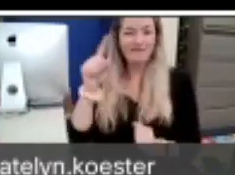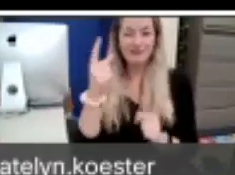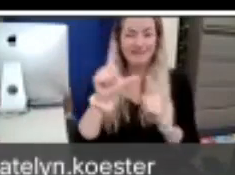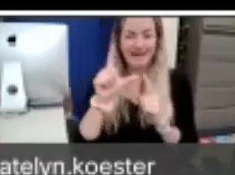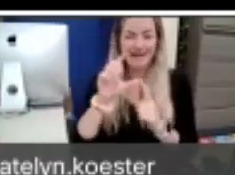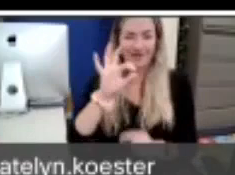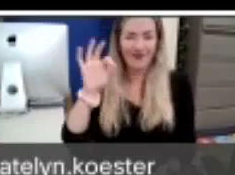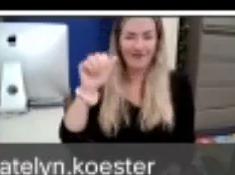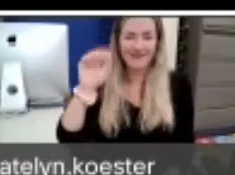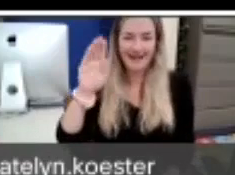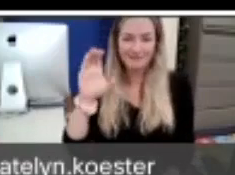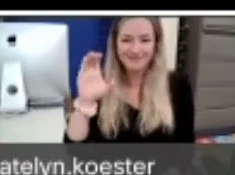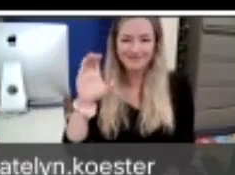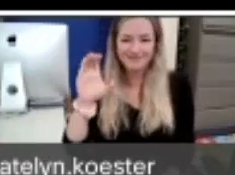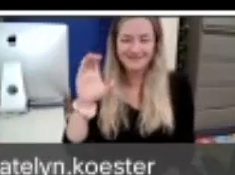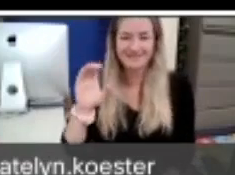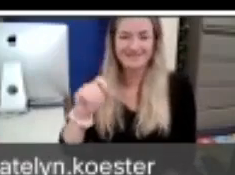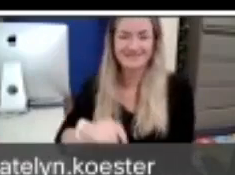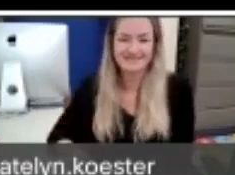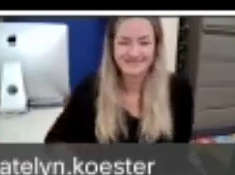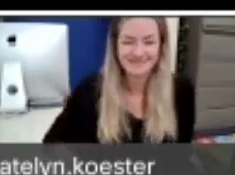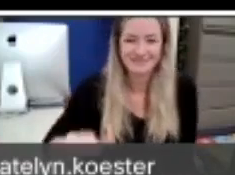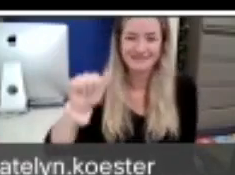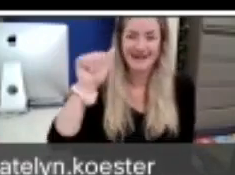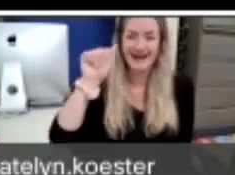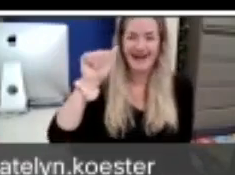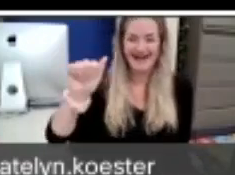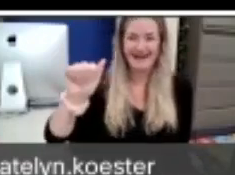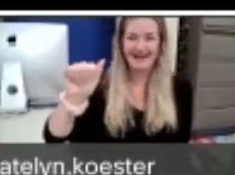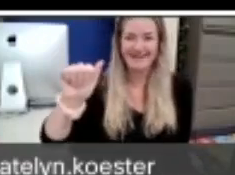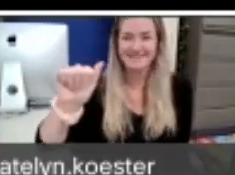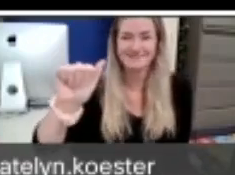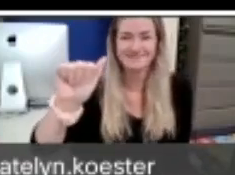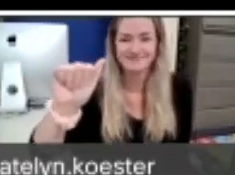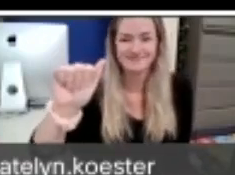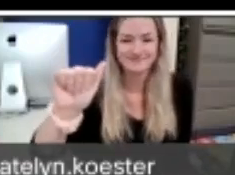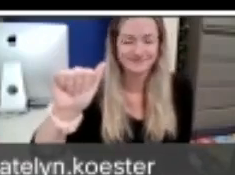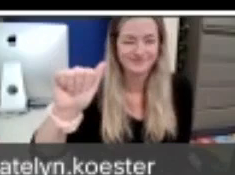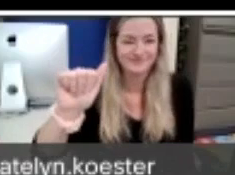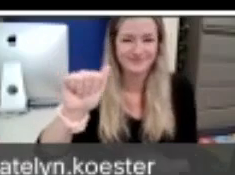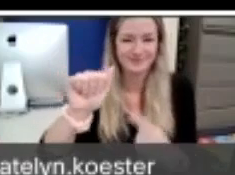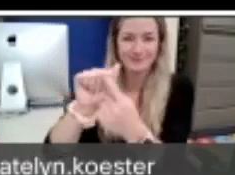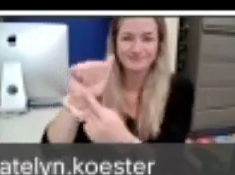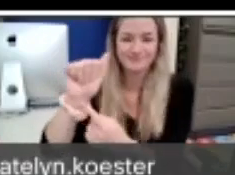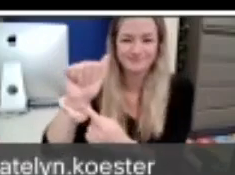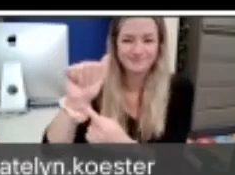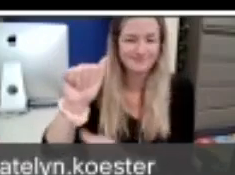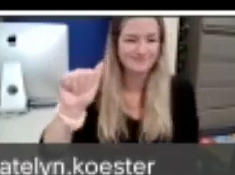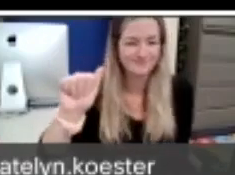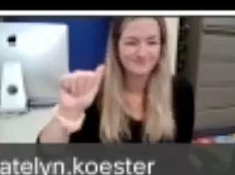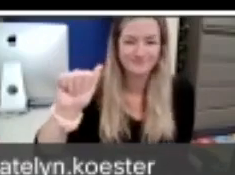Okay. So we can start with the very first letter of the alphabet. And that is how you sign the letter A.